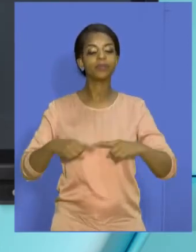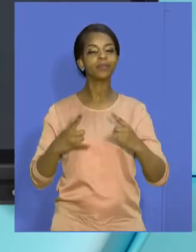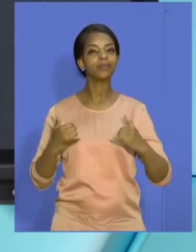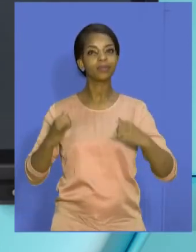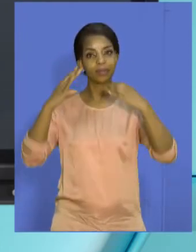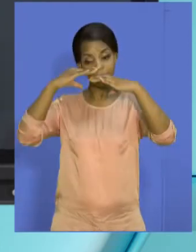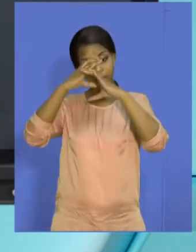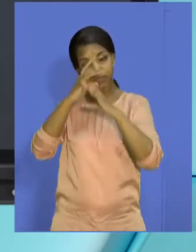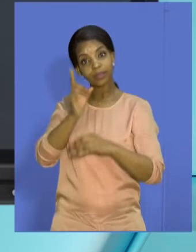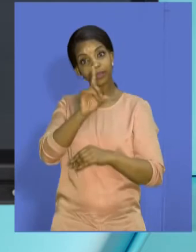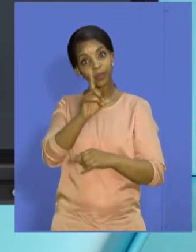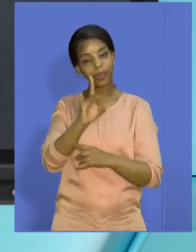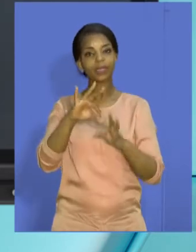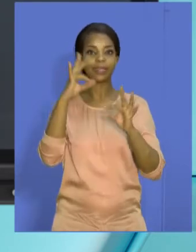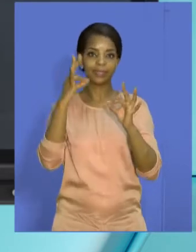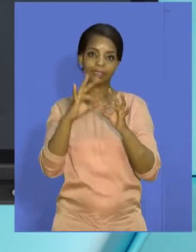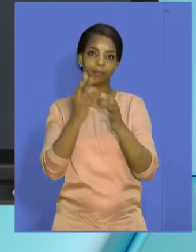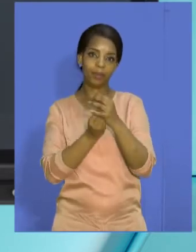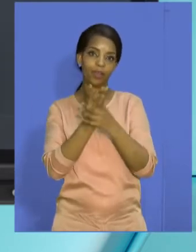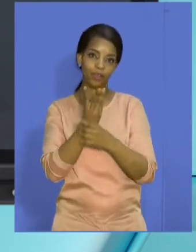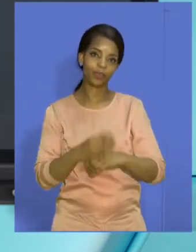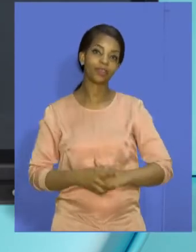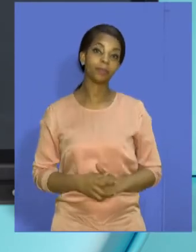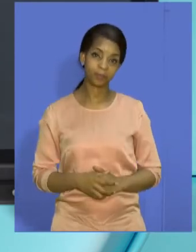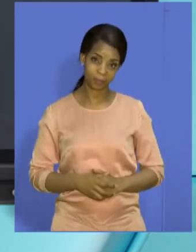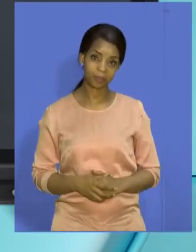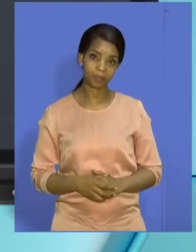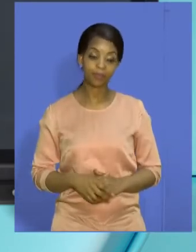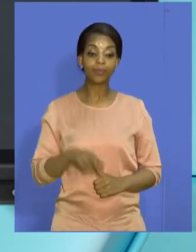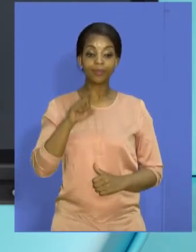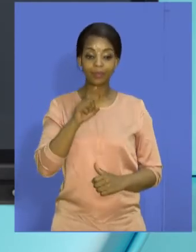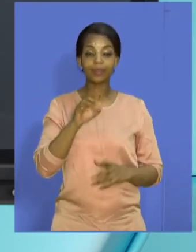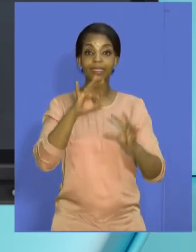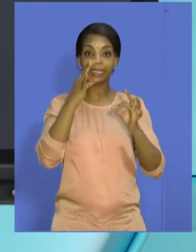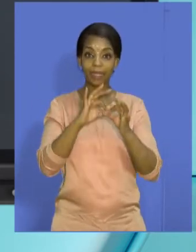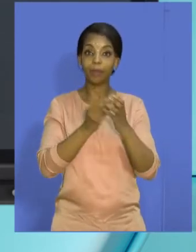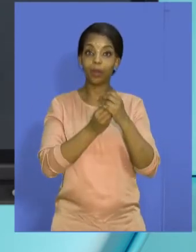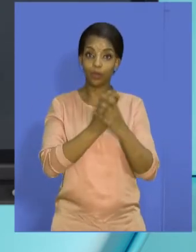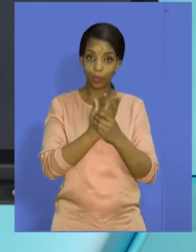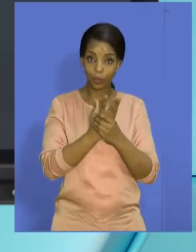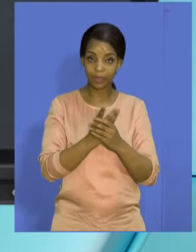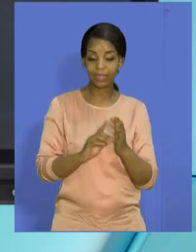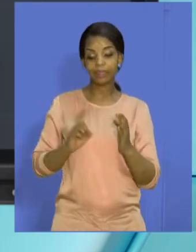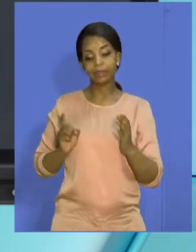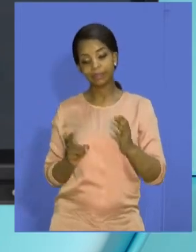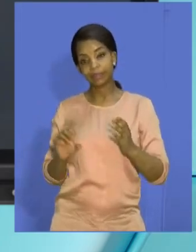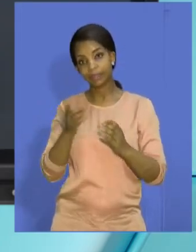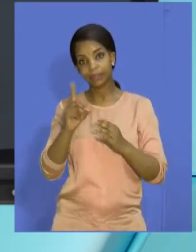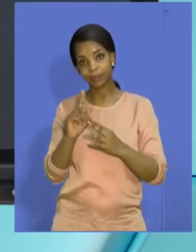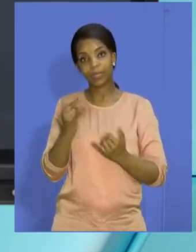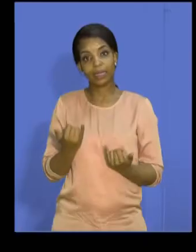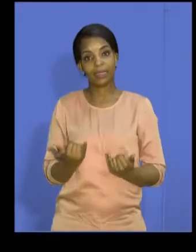simple growth, and under simple growth, we are looking at patterns. So let's just jump right into